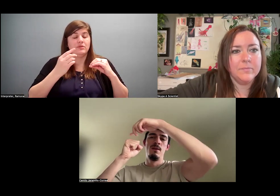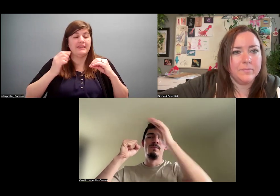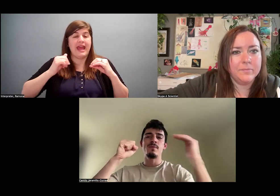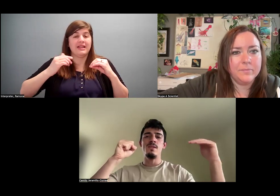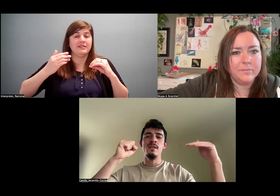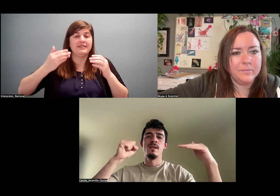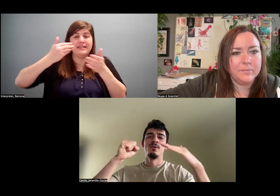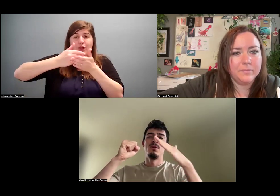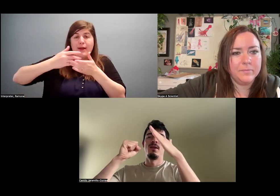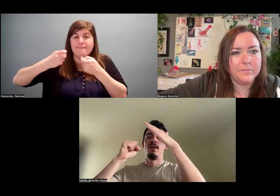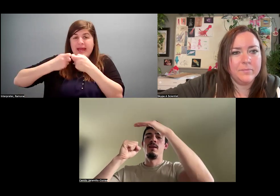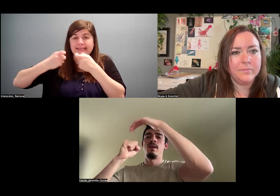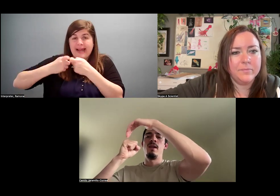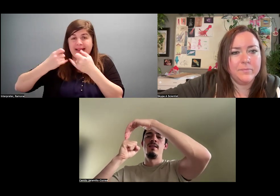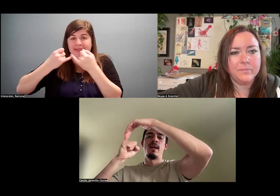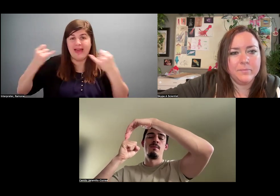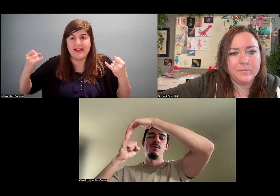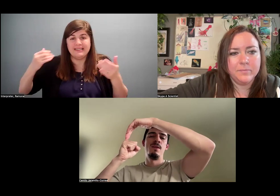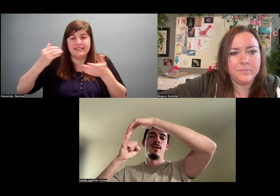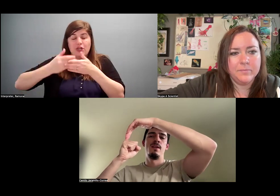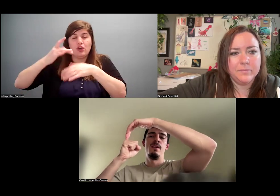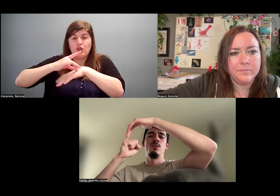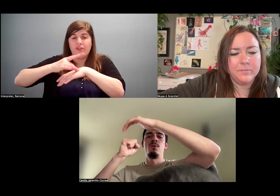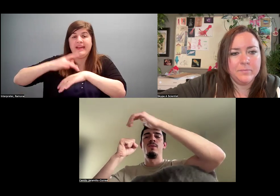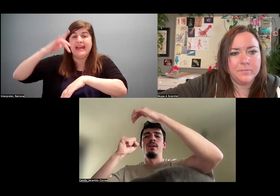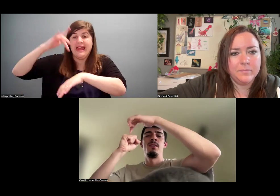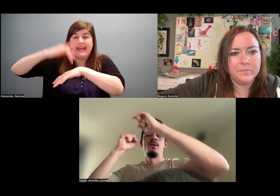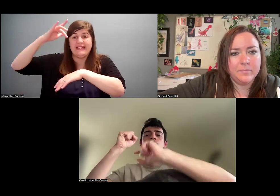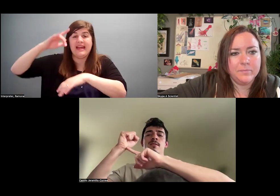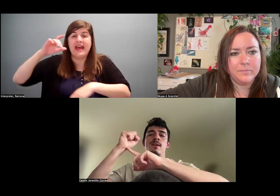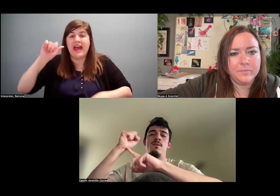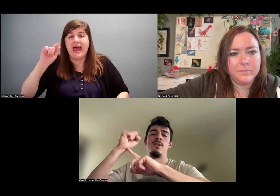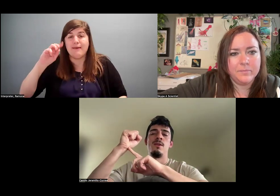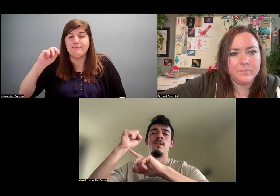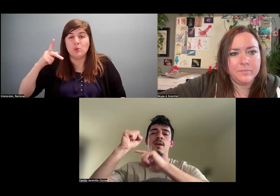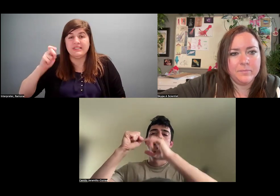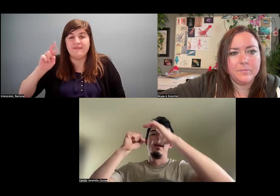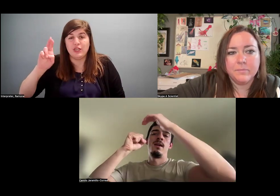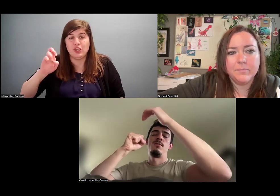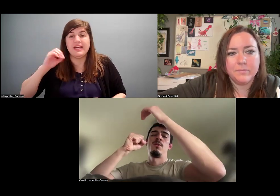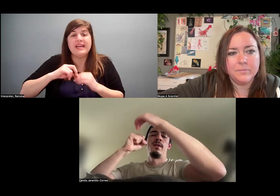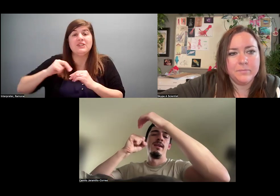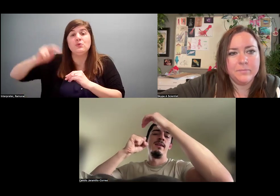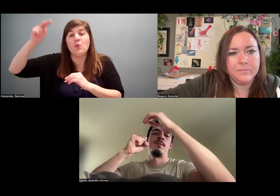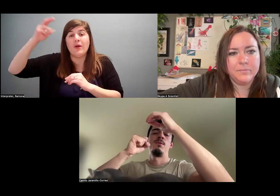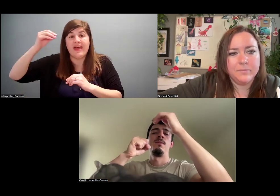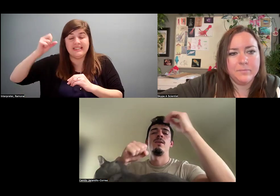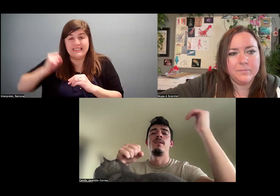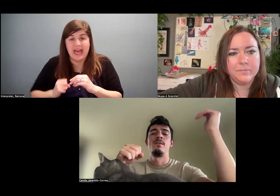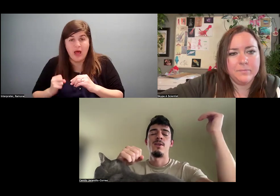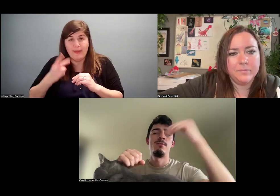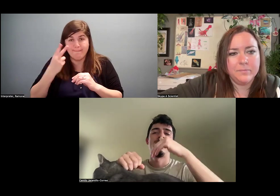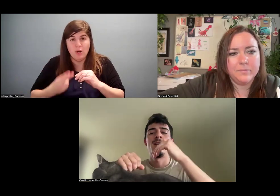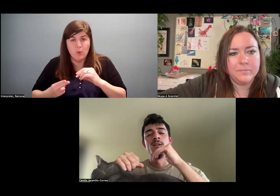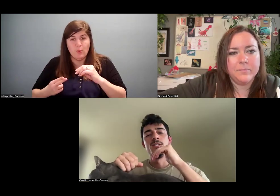Earth. And so they hit the atmosphere in those points, like in the north and south of the Earth. And so when they hit the atmosphere,